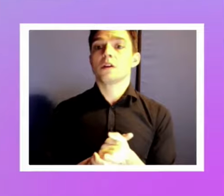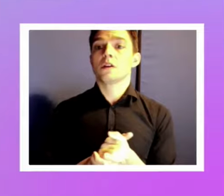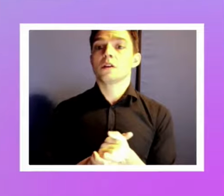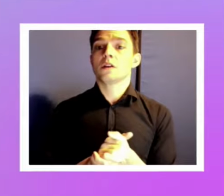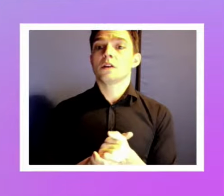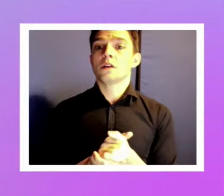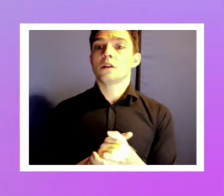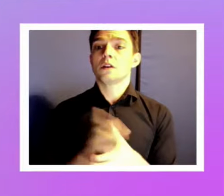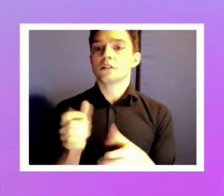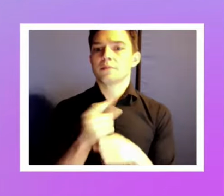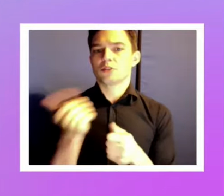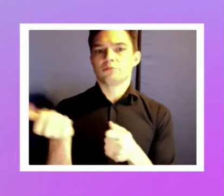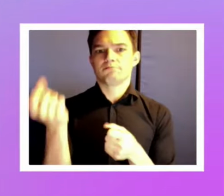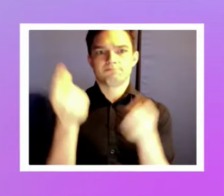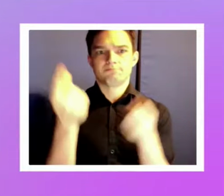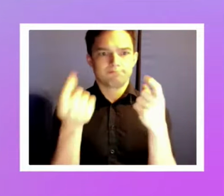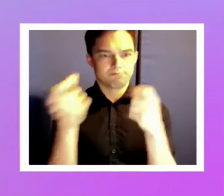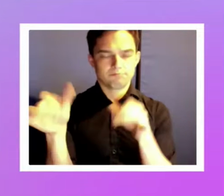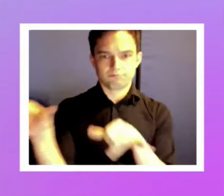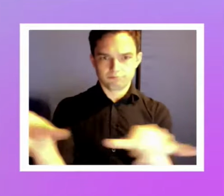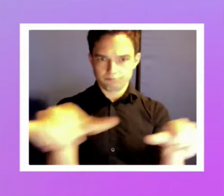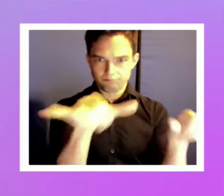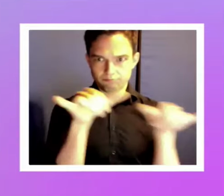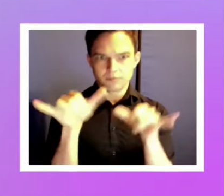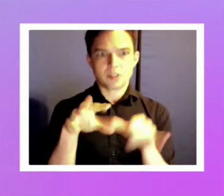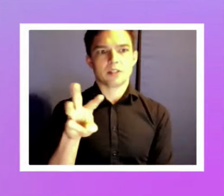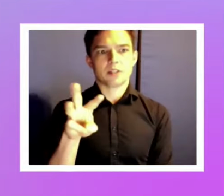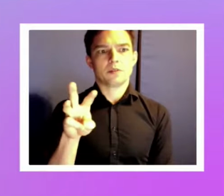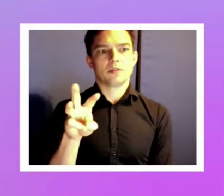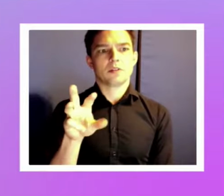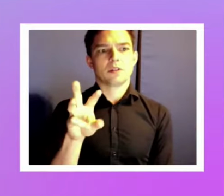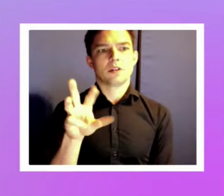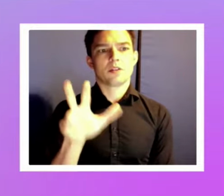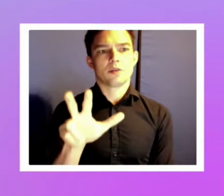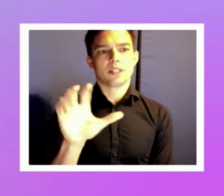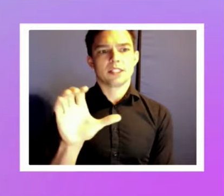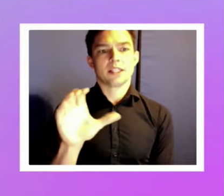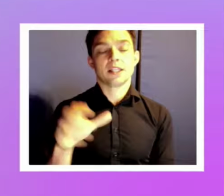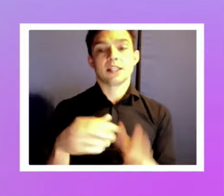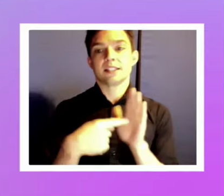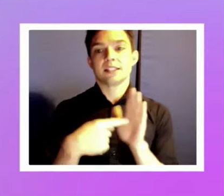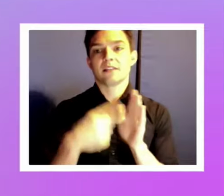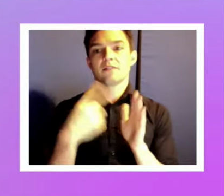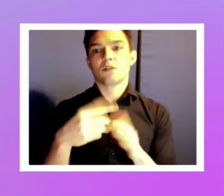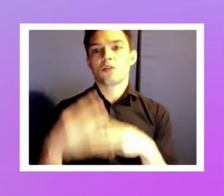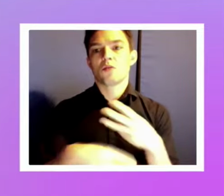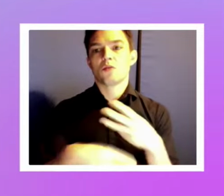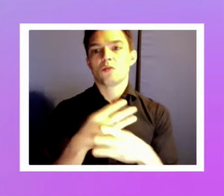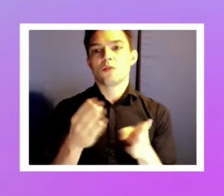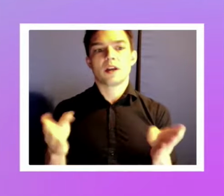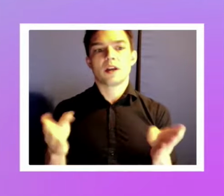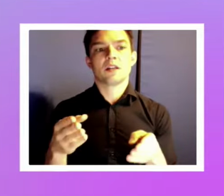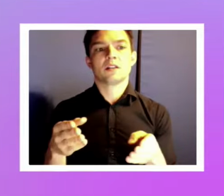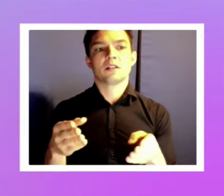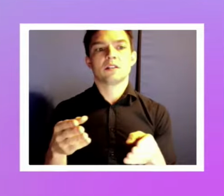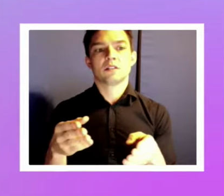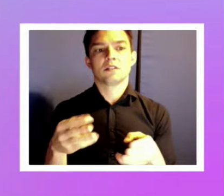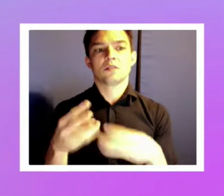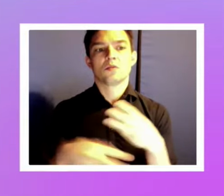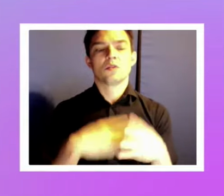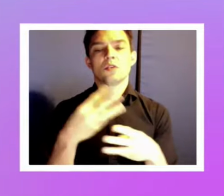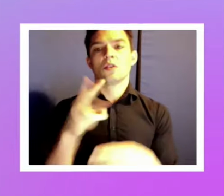Just so we're all on the same page, W3C stands for the World Wide Consortium, the World Wide